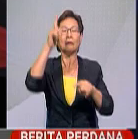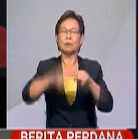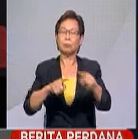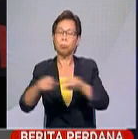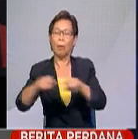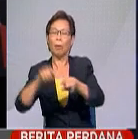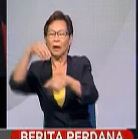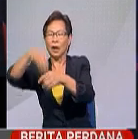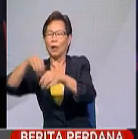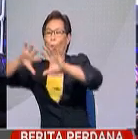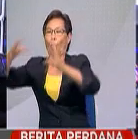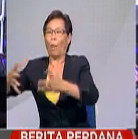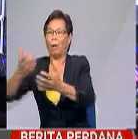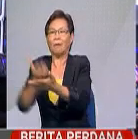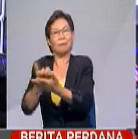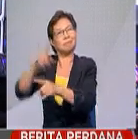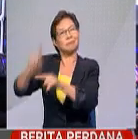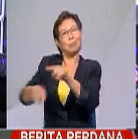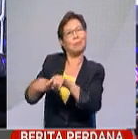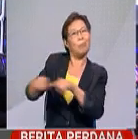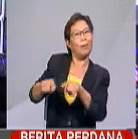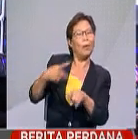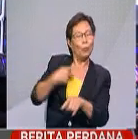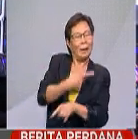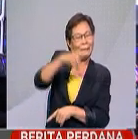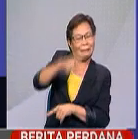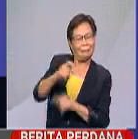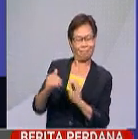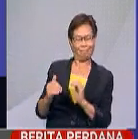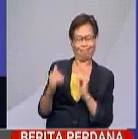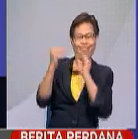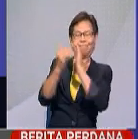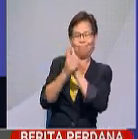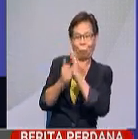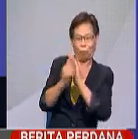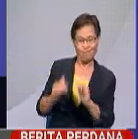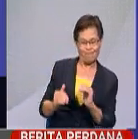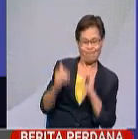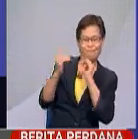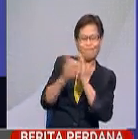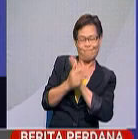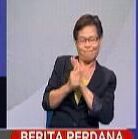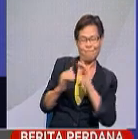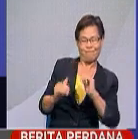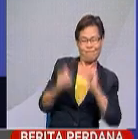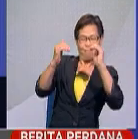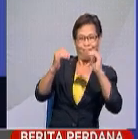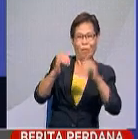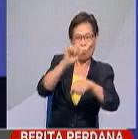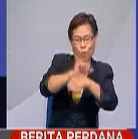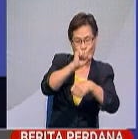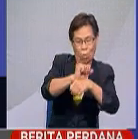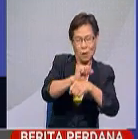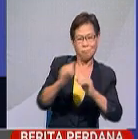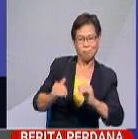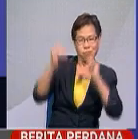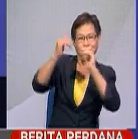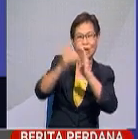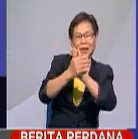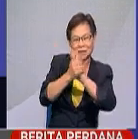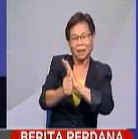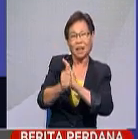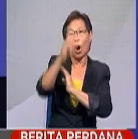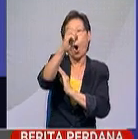global economy. We also need to upskill the workforce with the skills of the